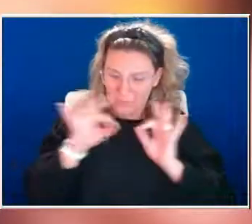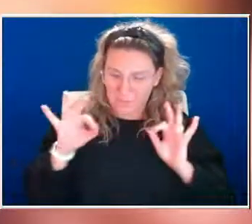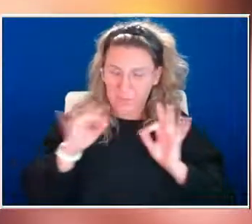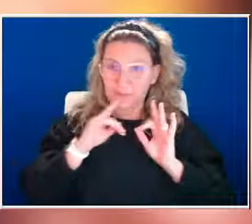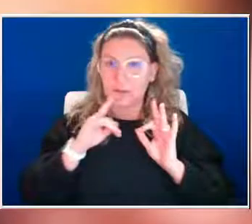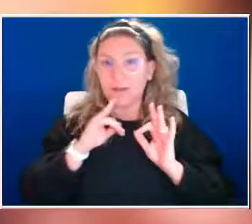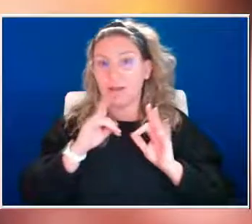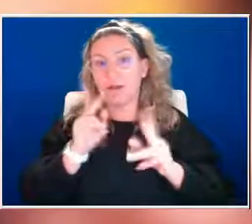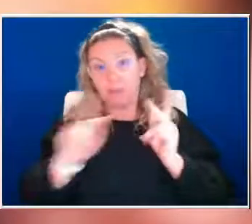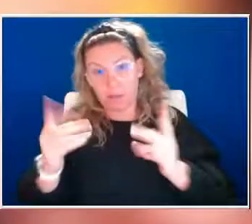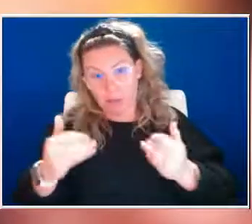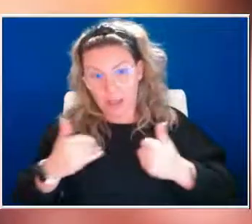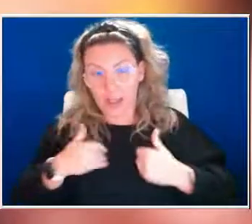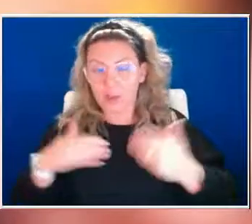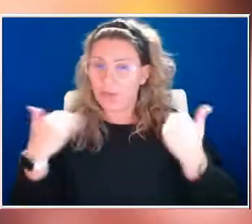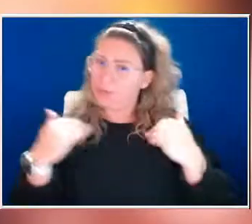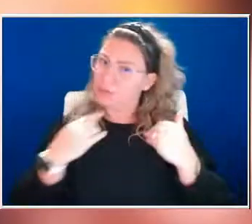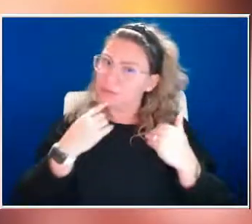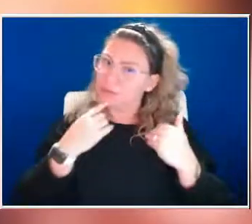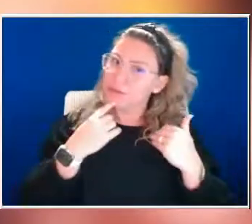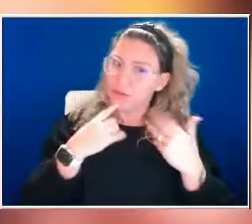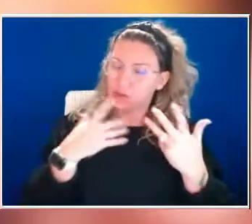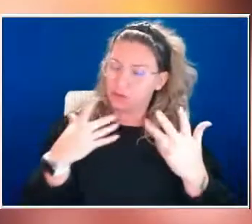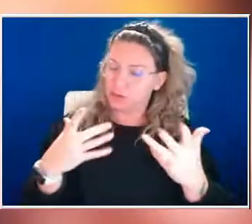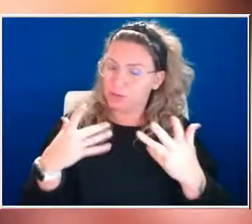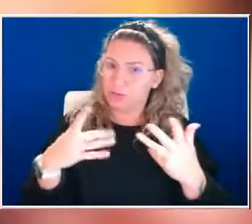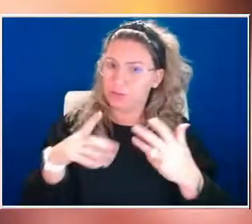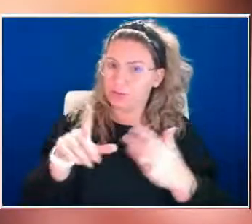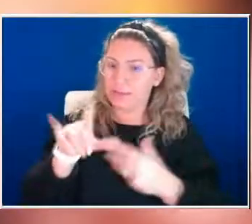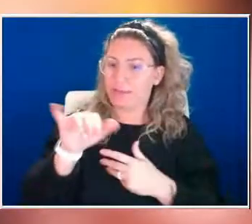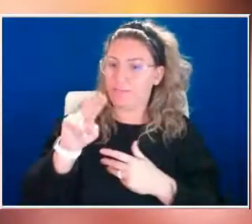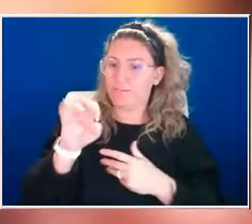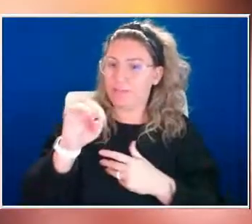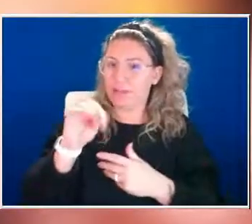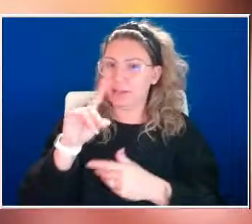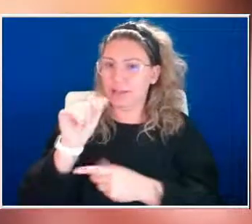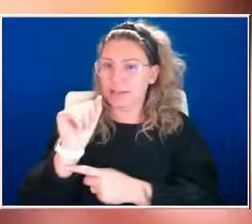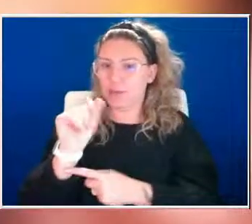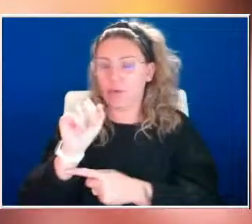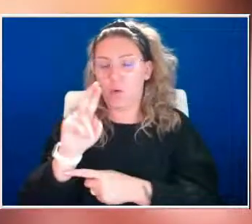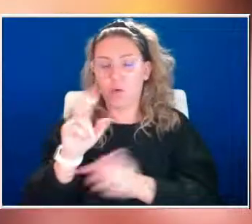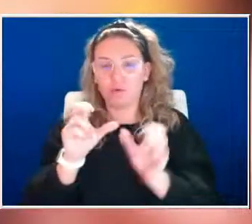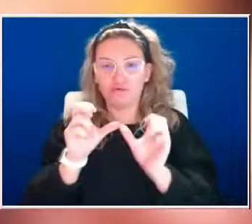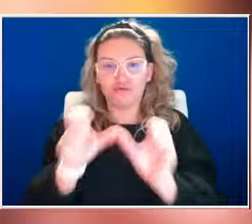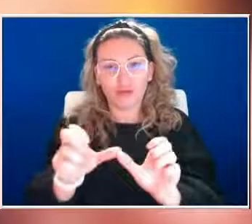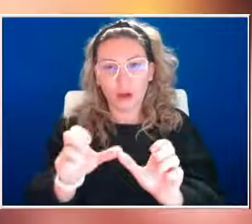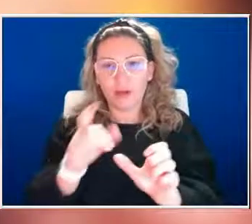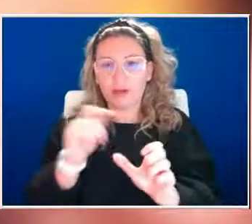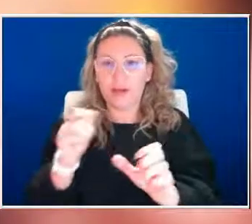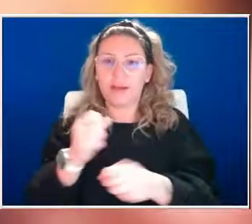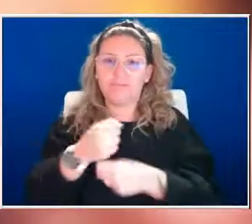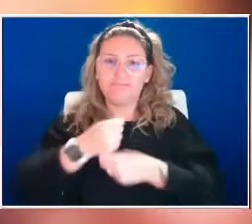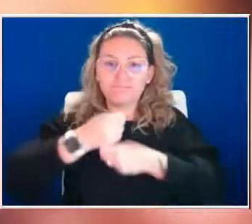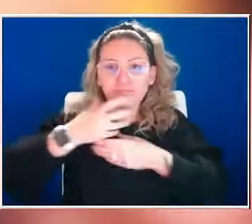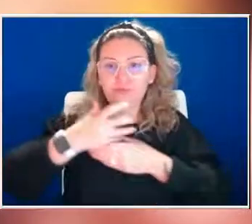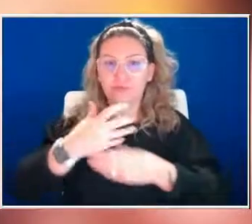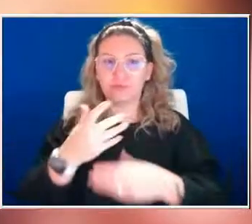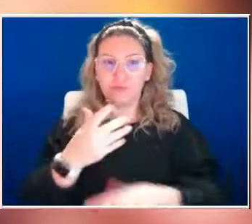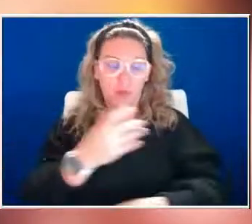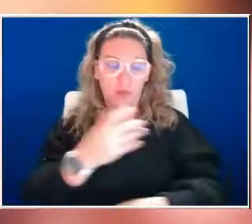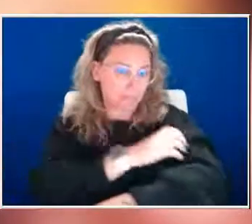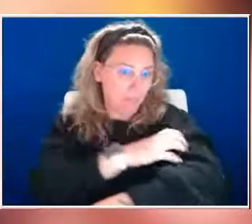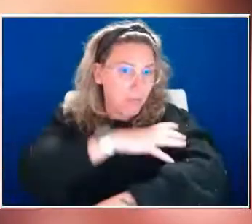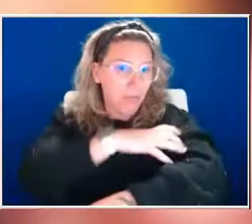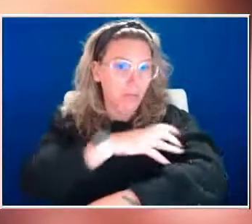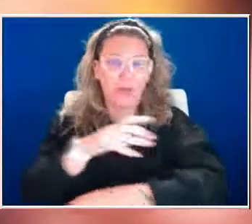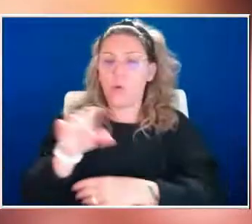lymphedema, who've had this for a number of years, or it's chronic and they've got an enlarged limb and so forth, we may offer